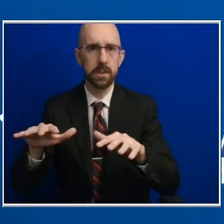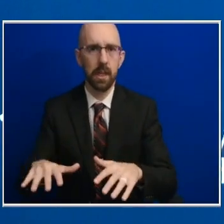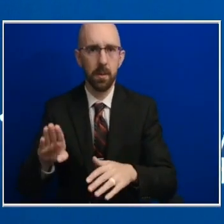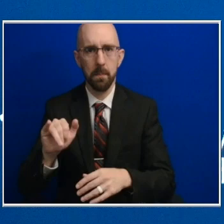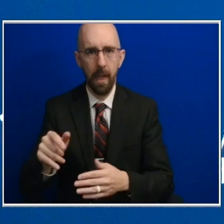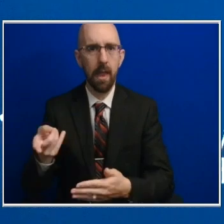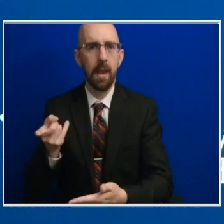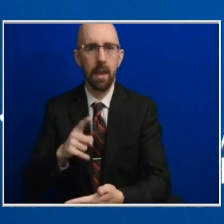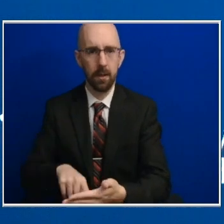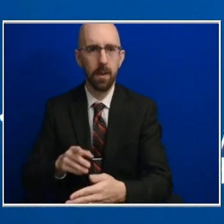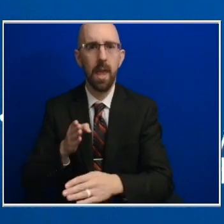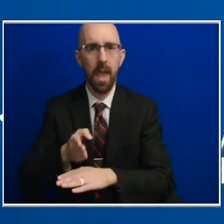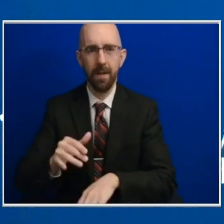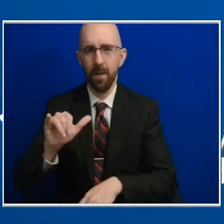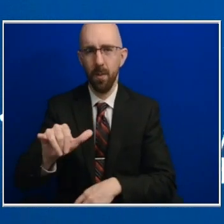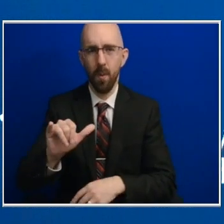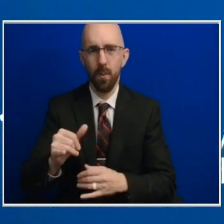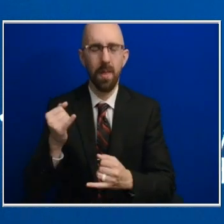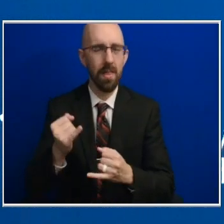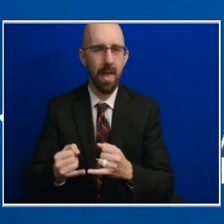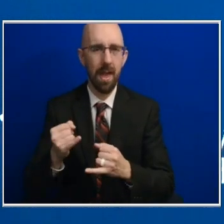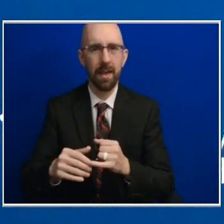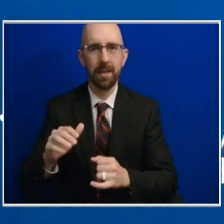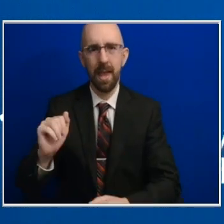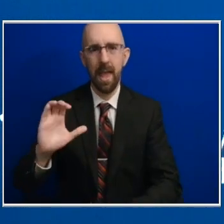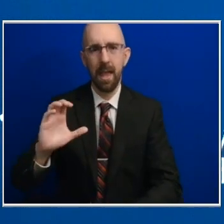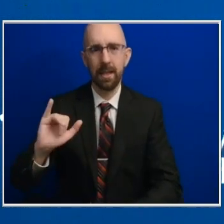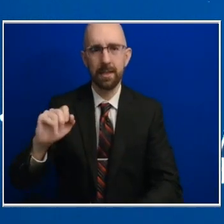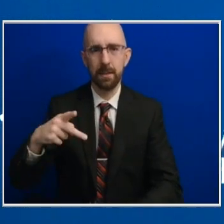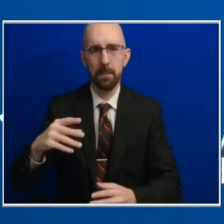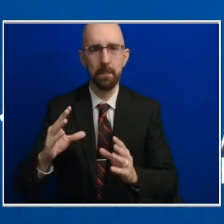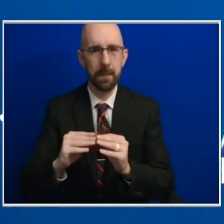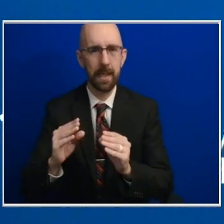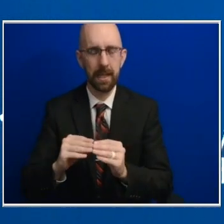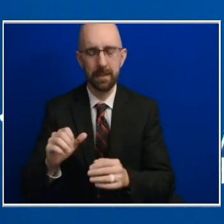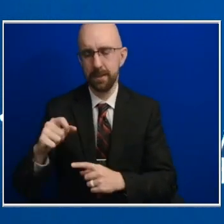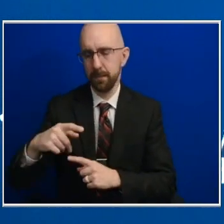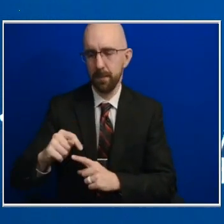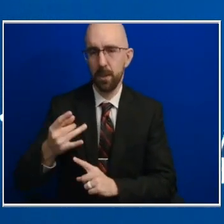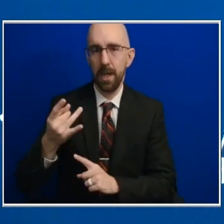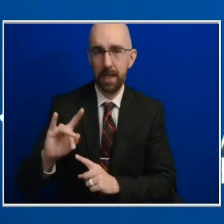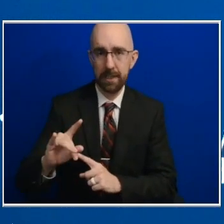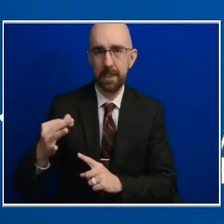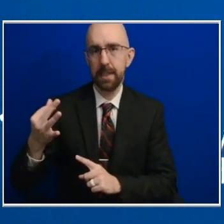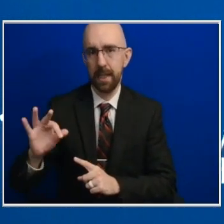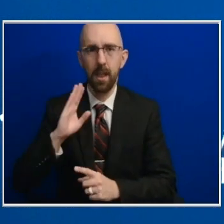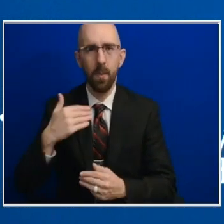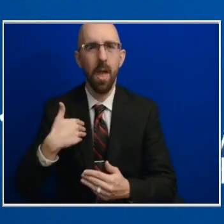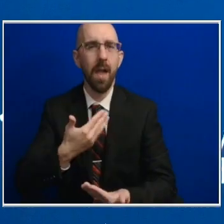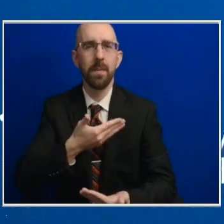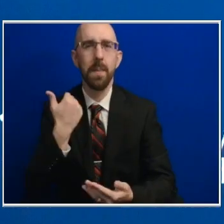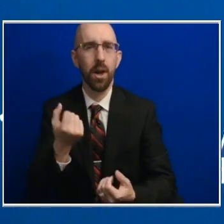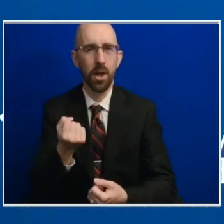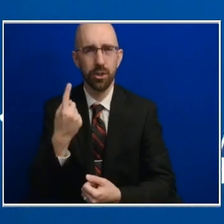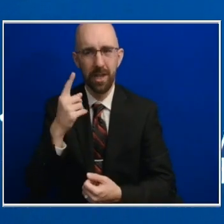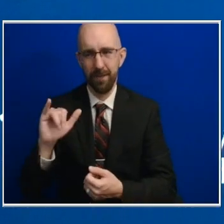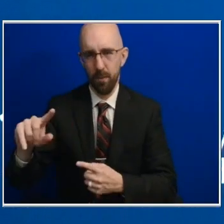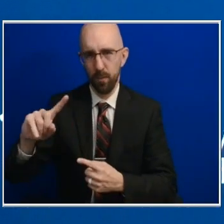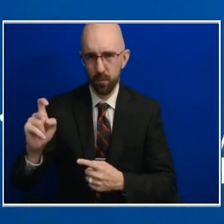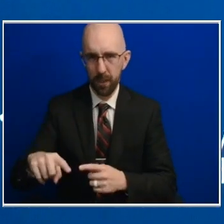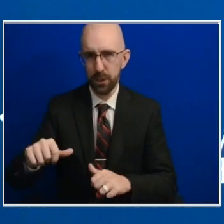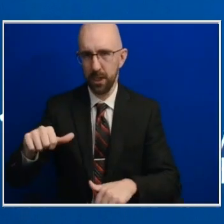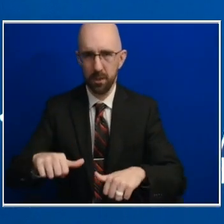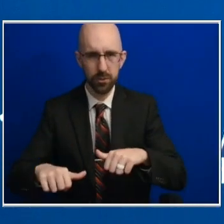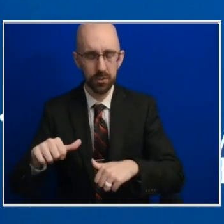after those last ACIP meetings coming up September 18th, 19th, we'll have better answer to those questions. But what I will say is